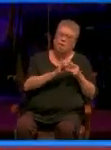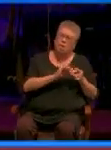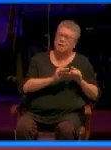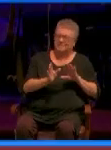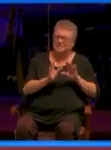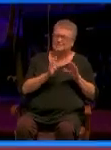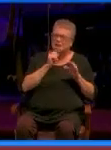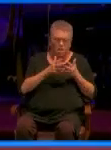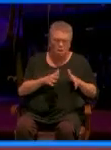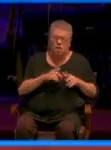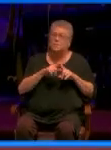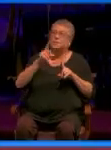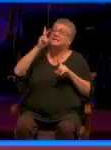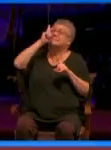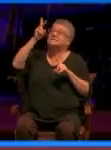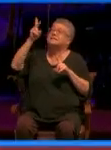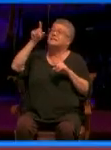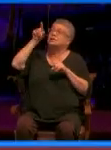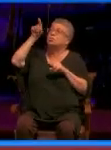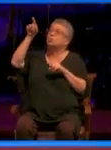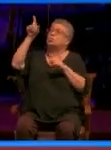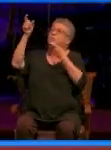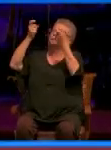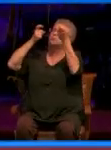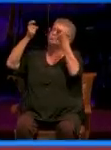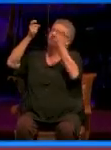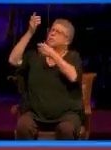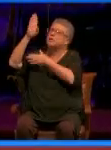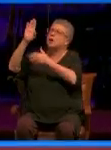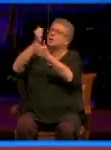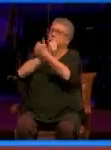yet see the hand of a faithful God who loves his people.